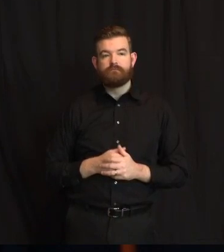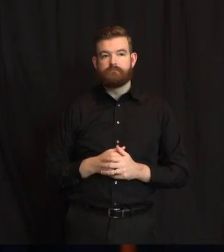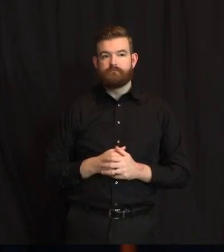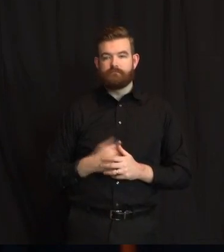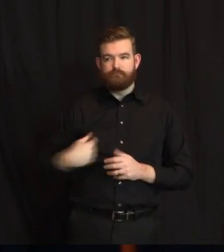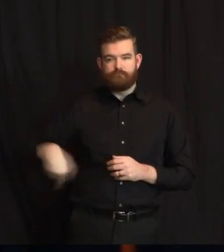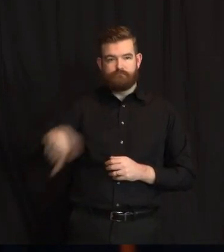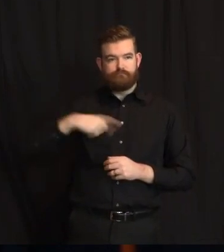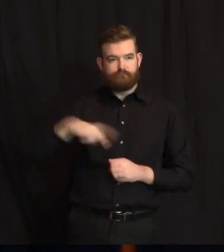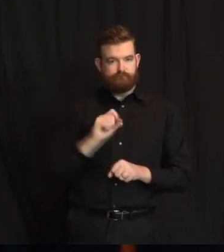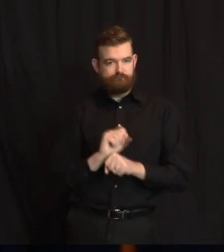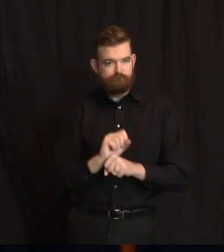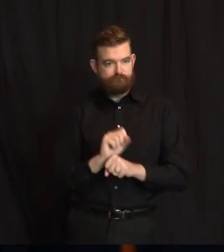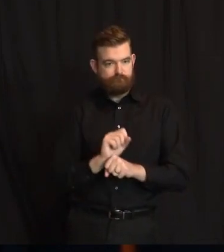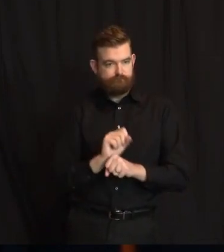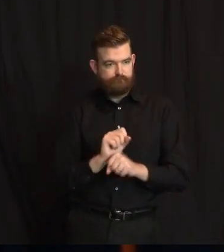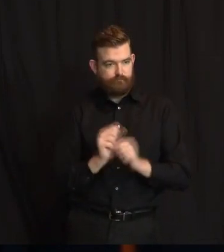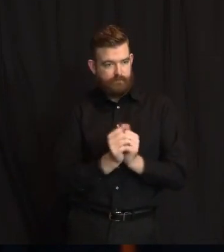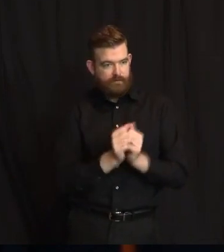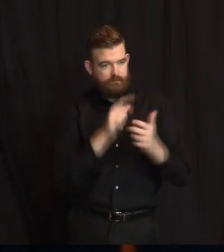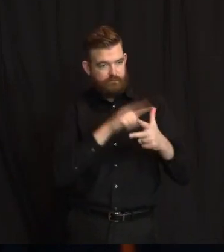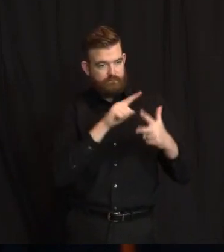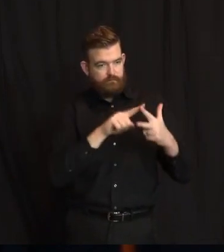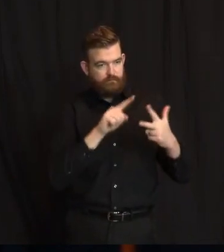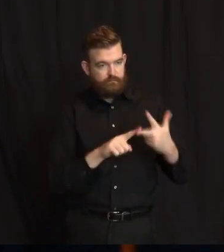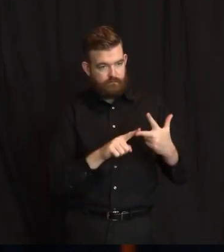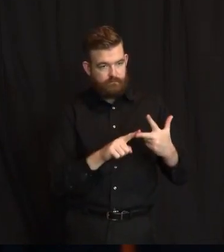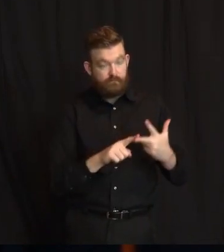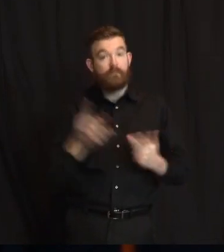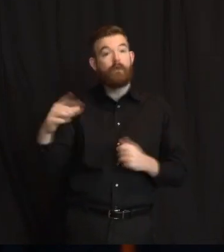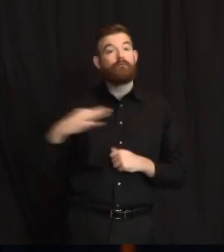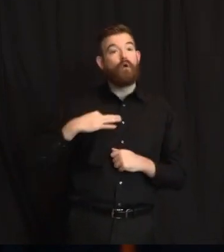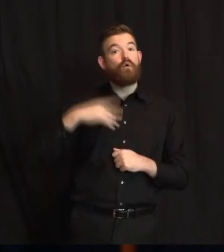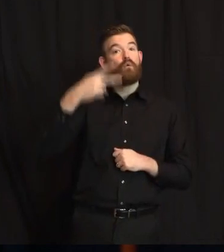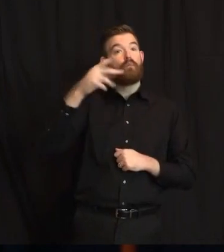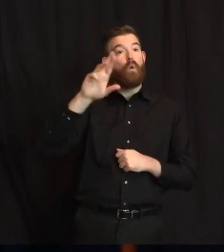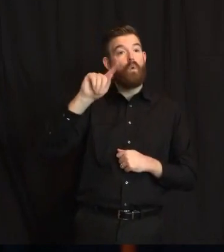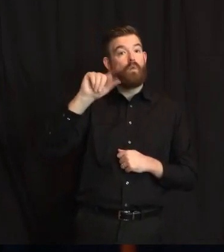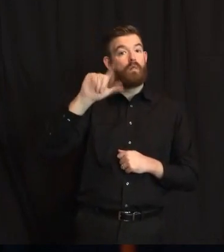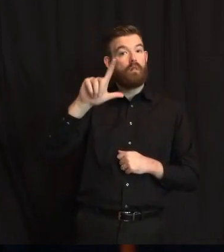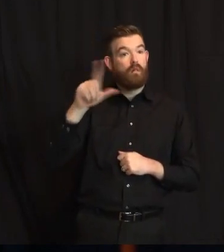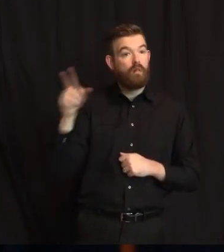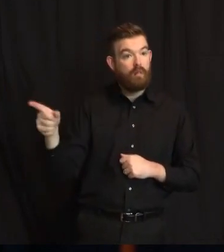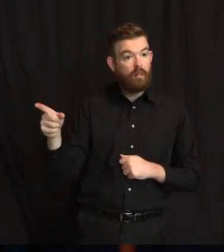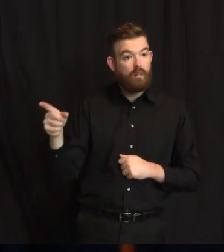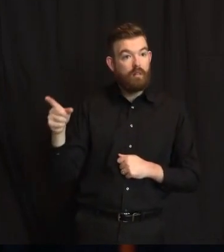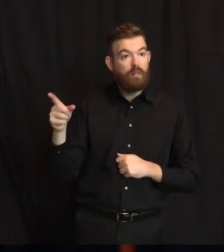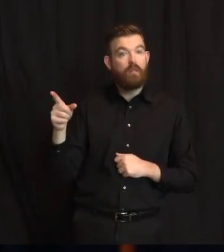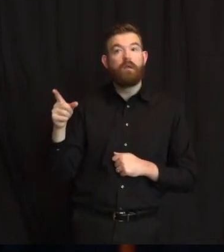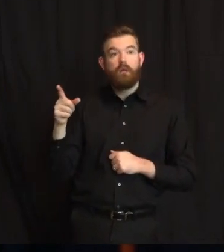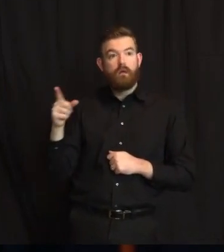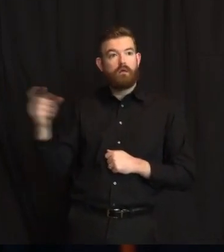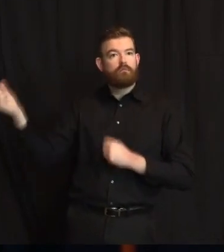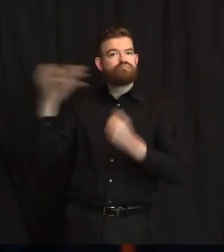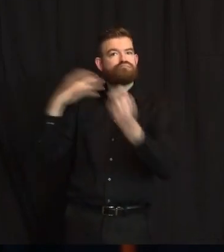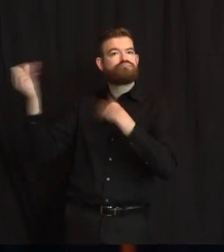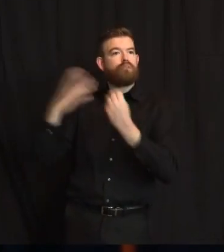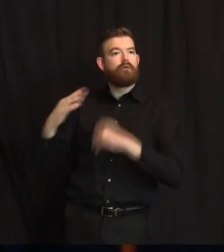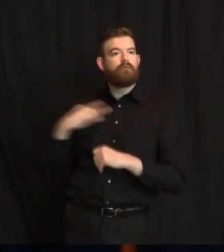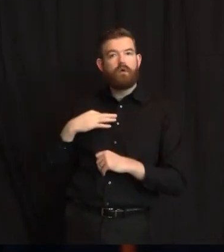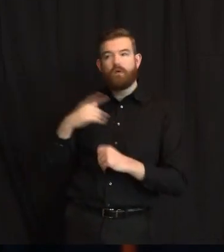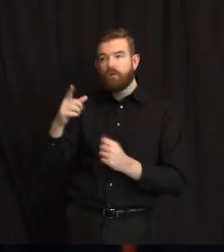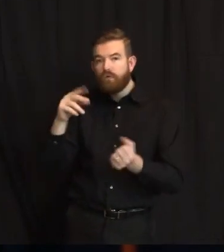able to support their staffing requirements and have sent 15 registered nurses and 7